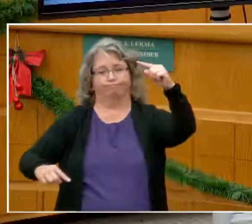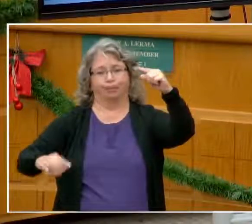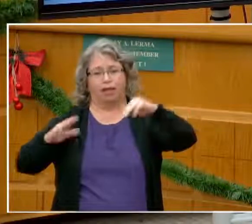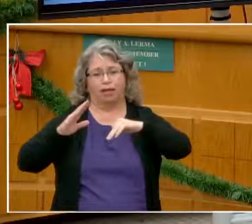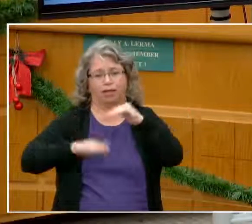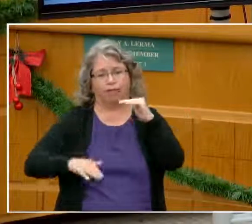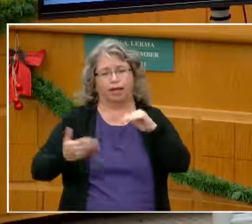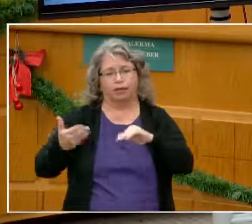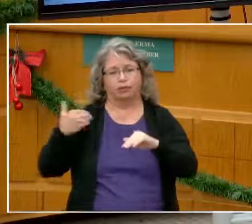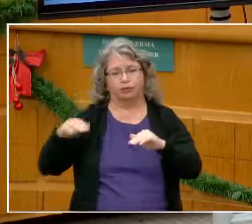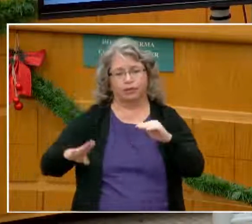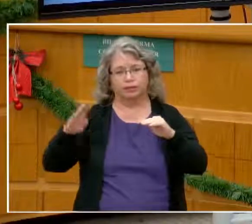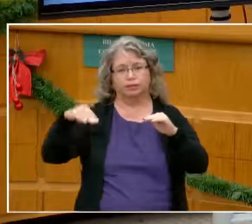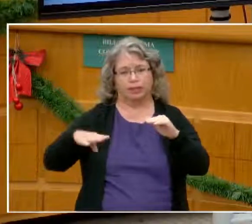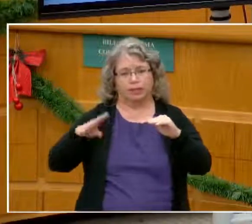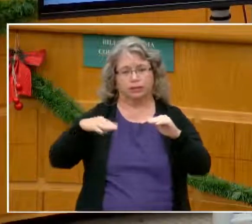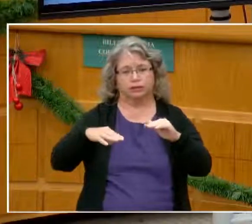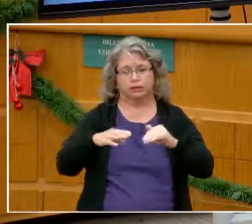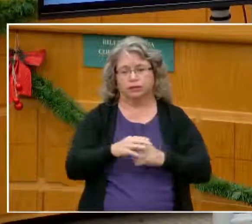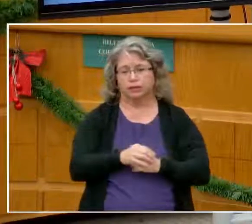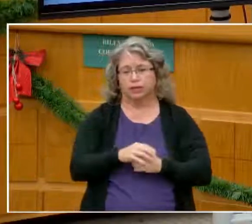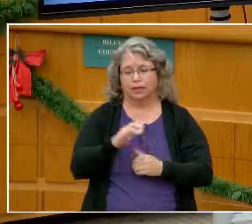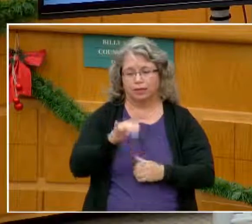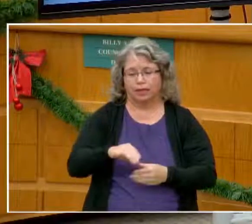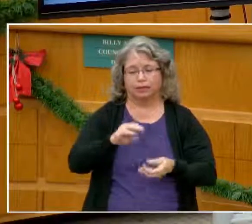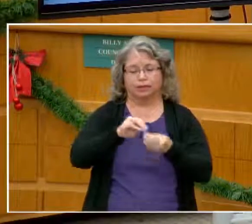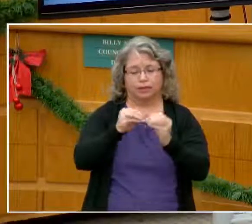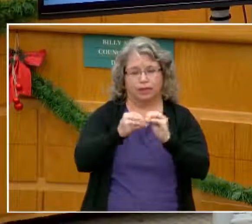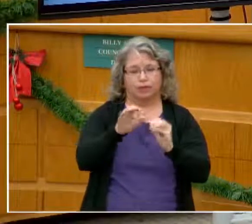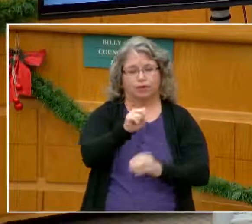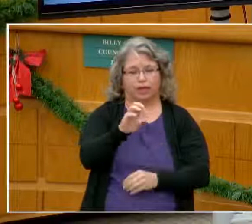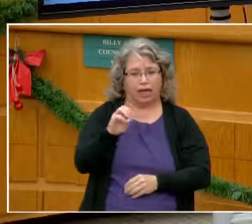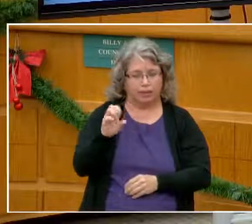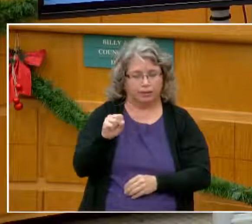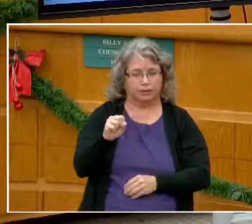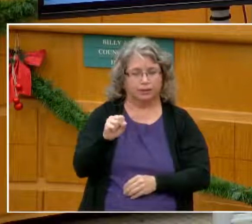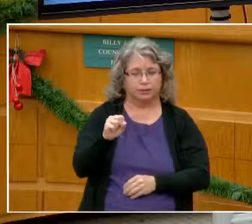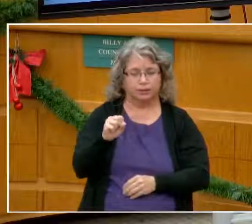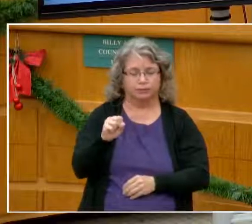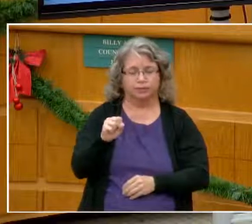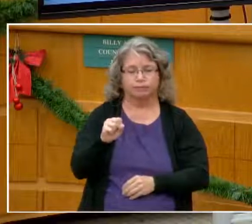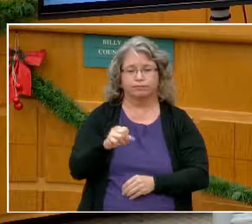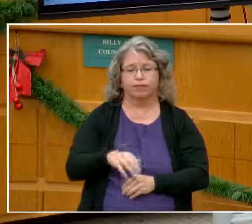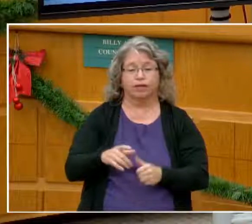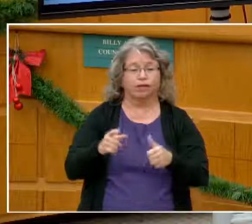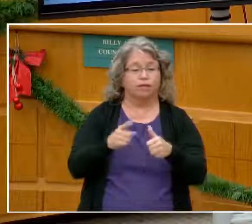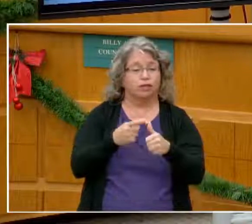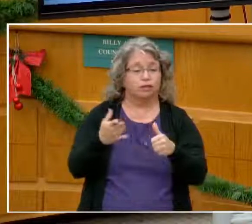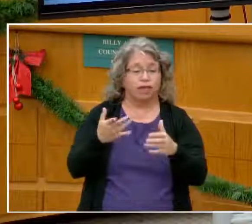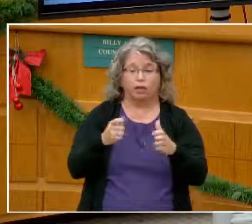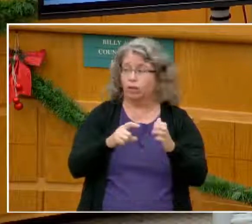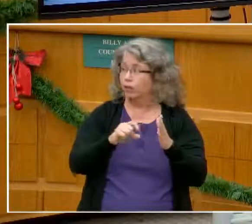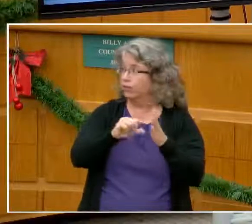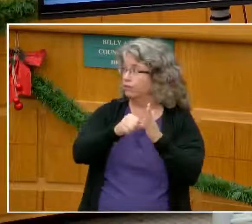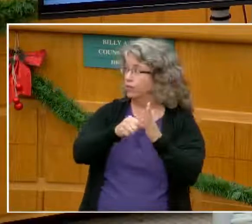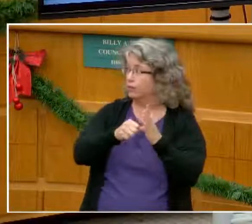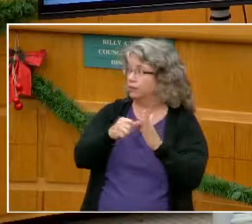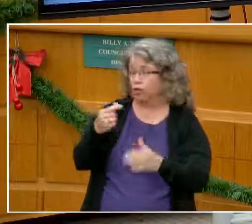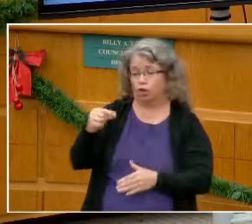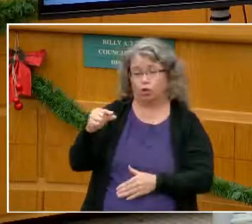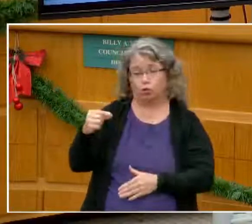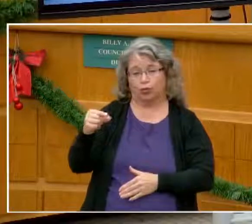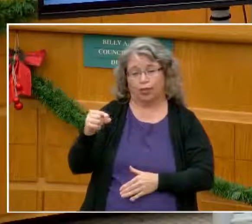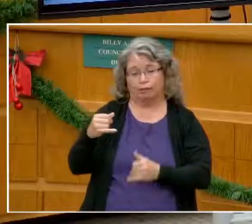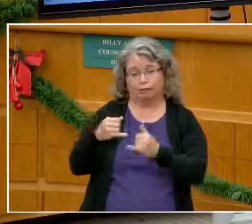and there's a wide amount of variation in this prediction. But the first thing I want to point out is that in the green line at the lower right,